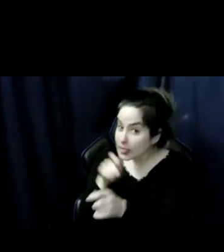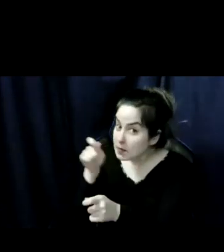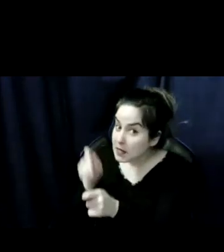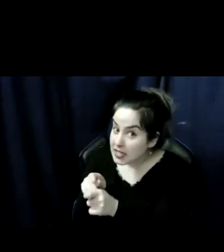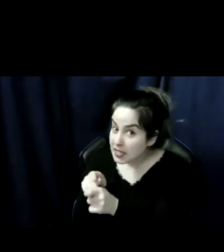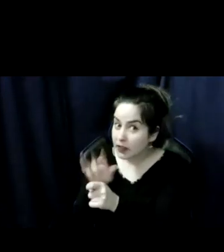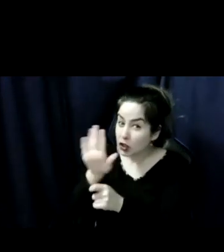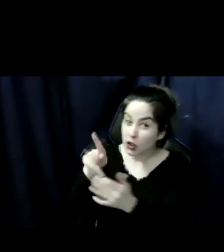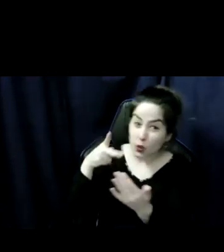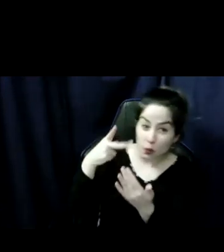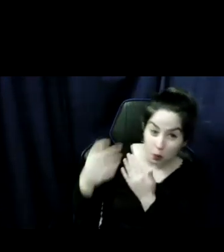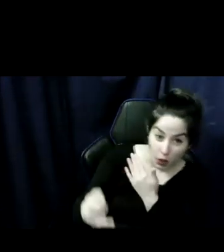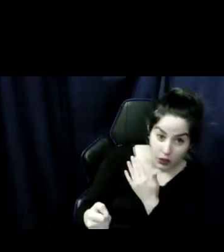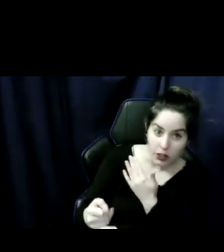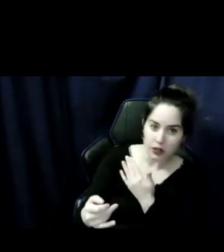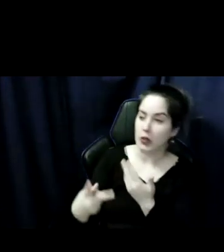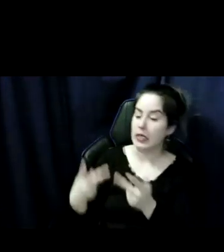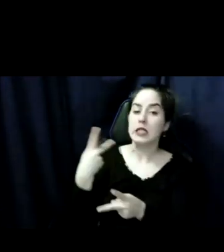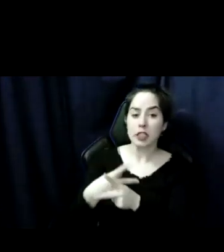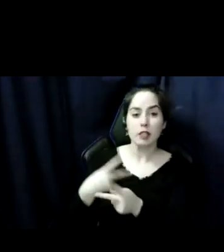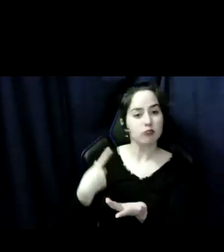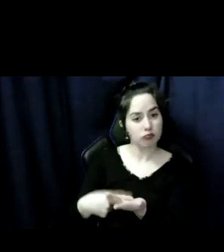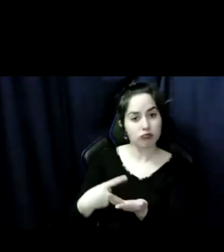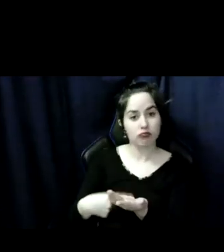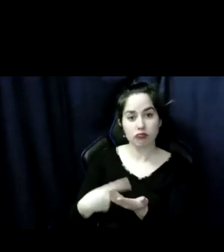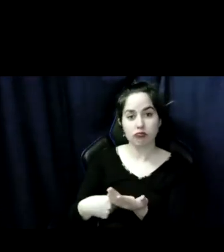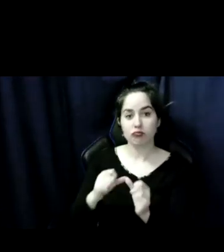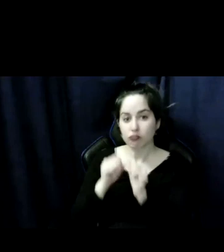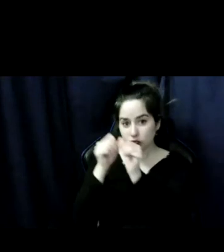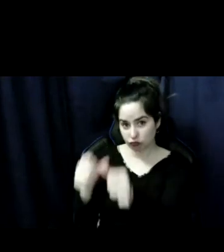keep in conversation about all of these things.